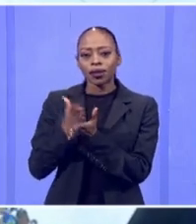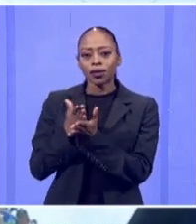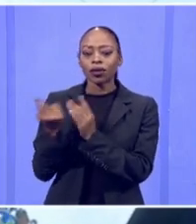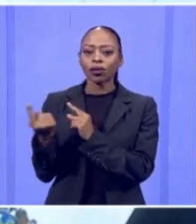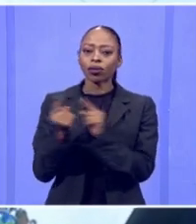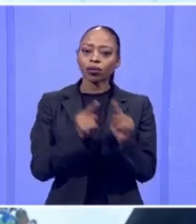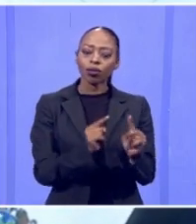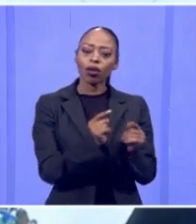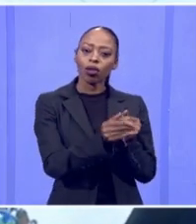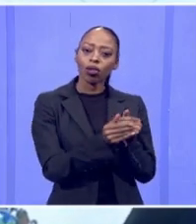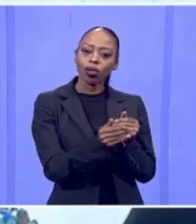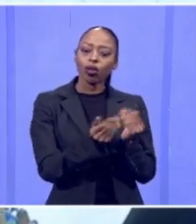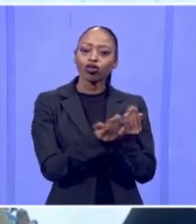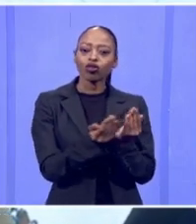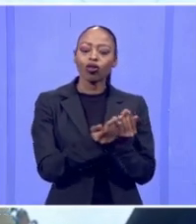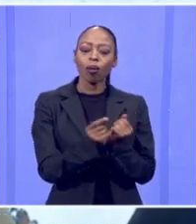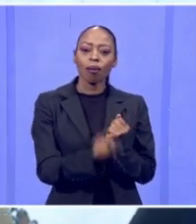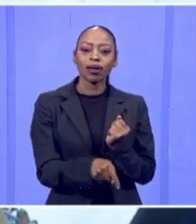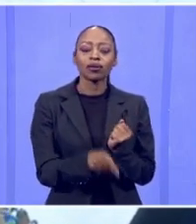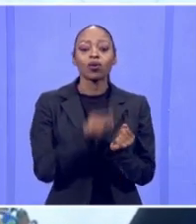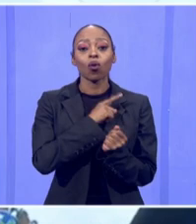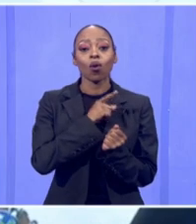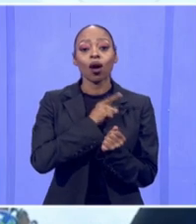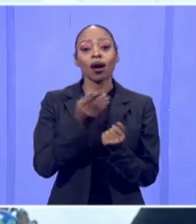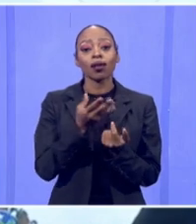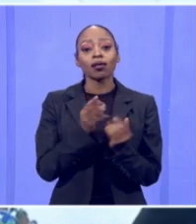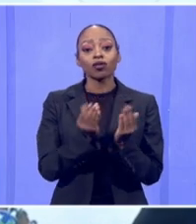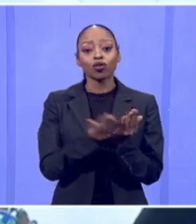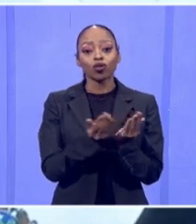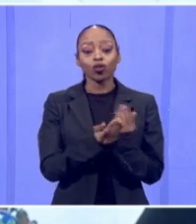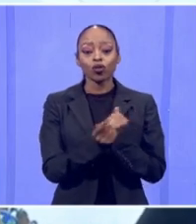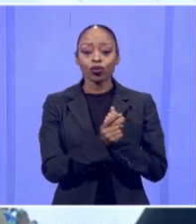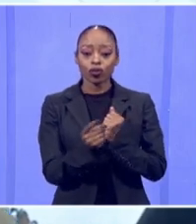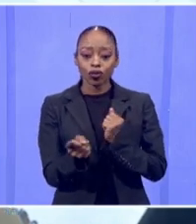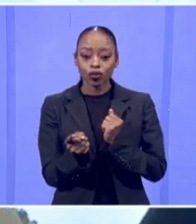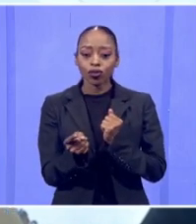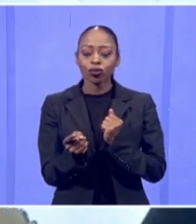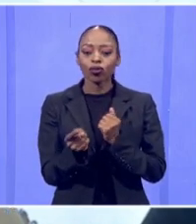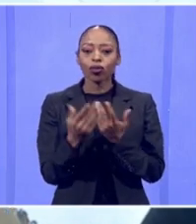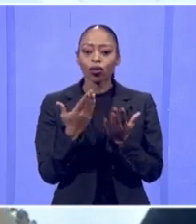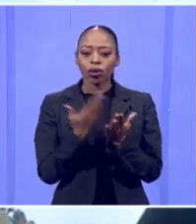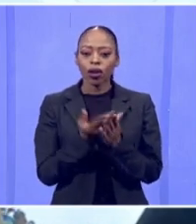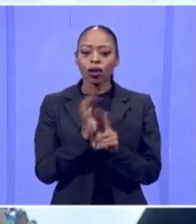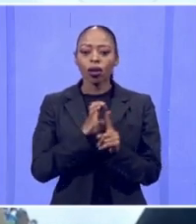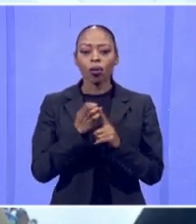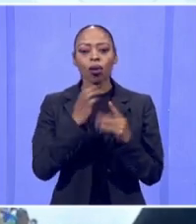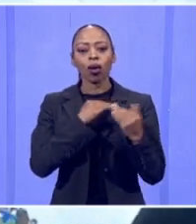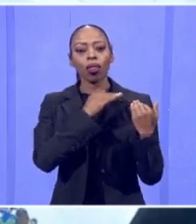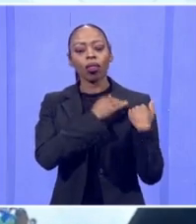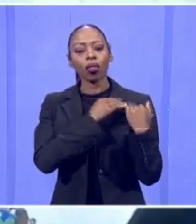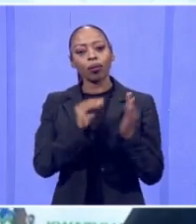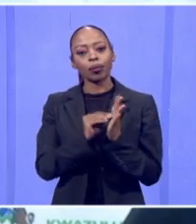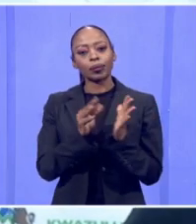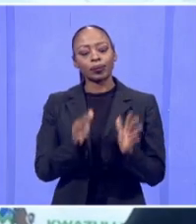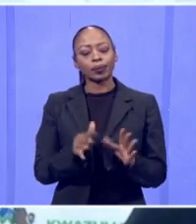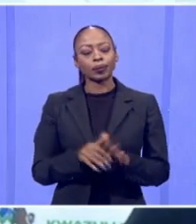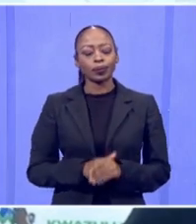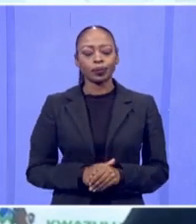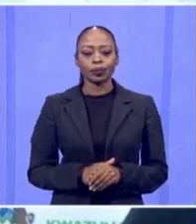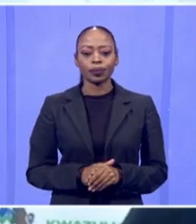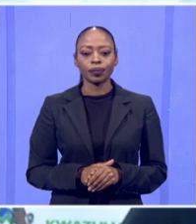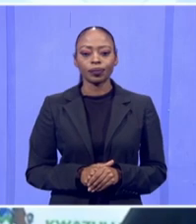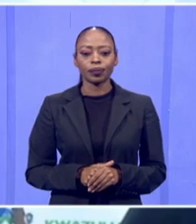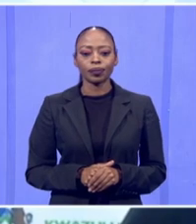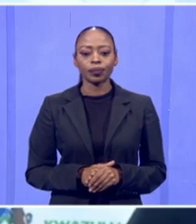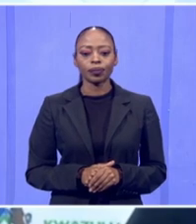come closer to our schools so that our schools are a conducive environment for our learners